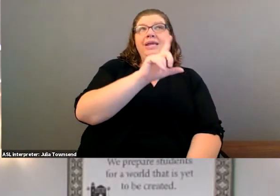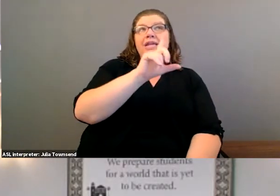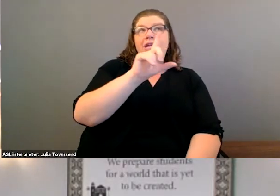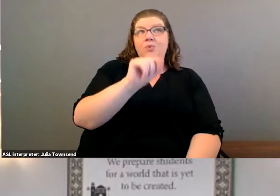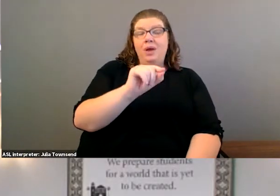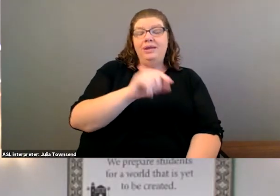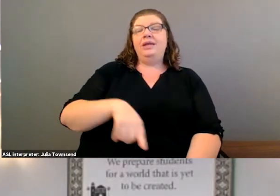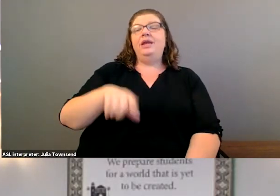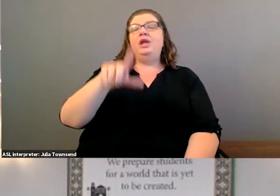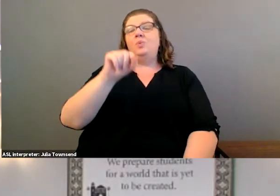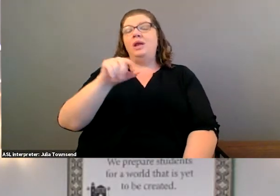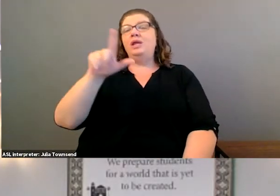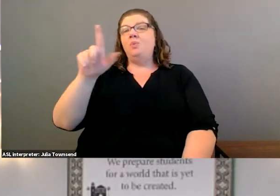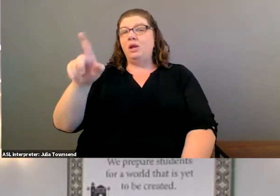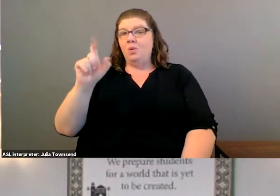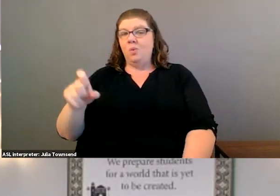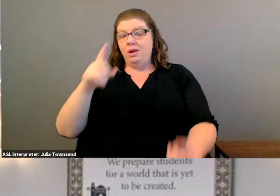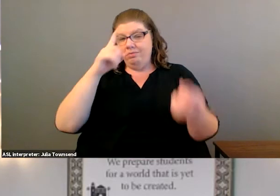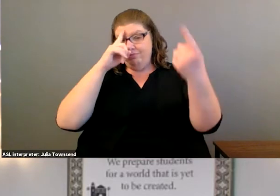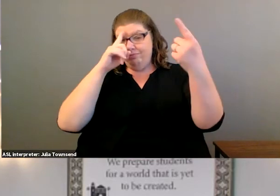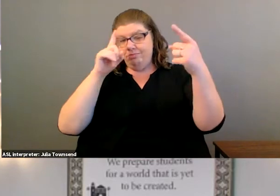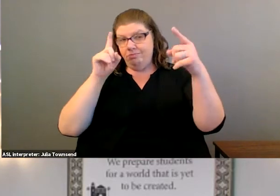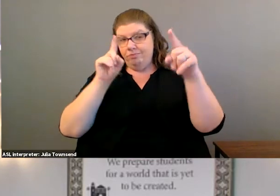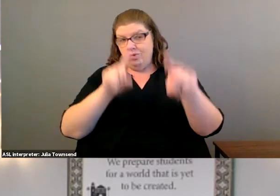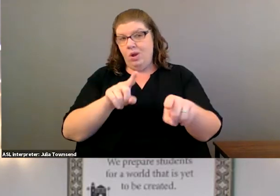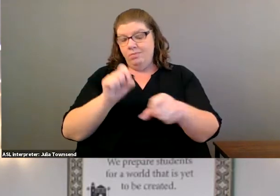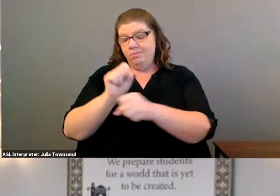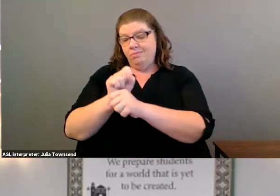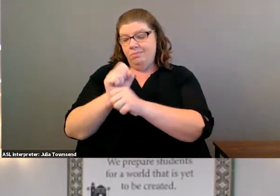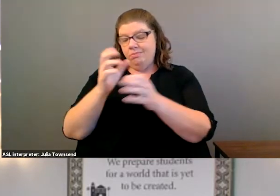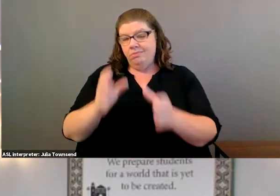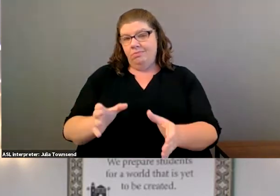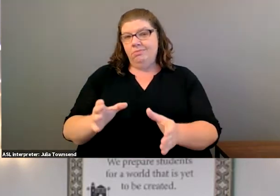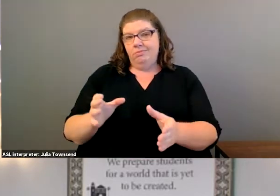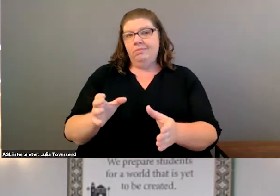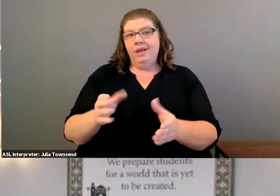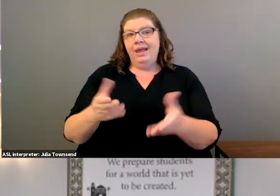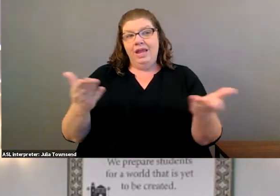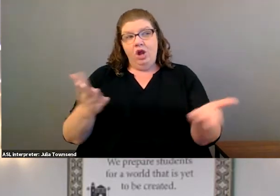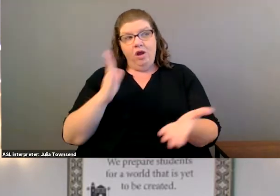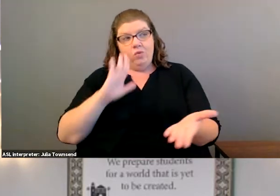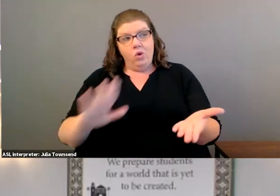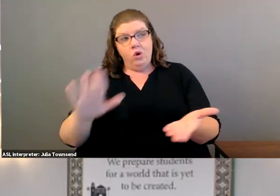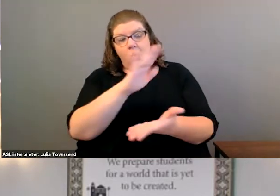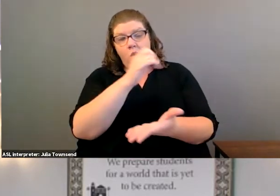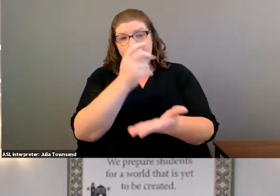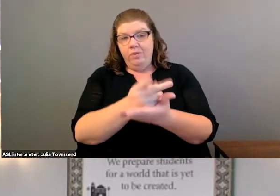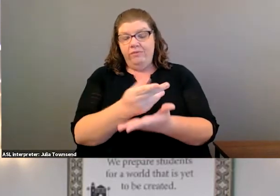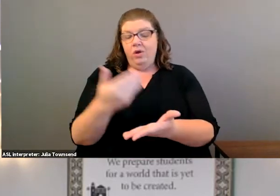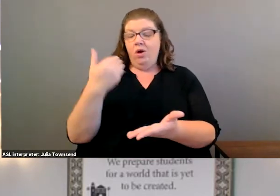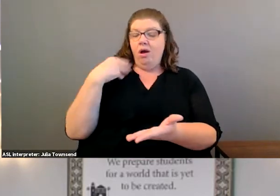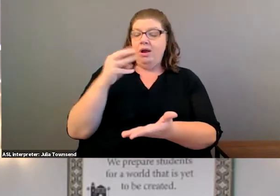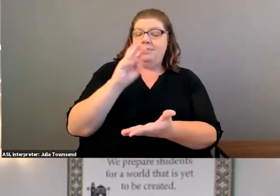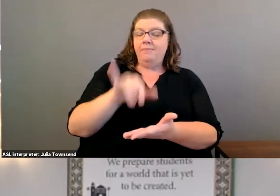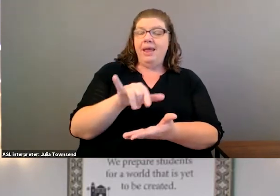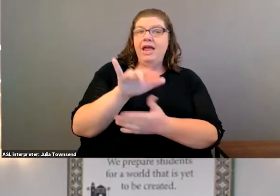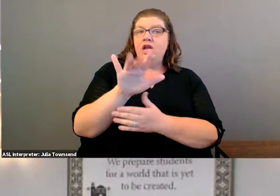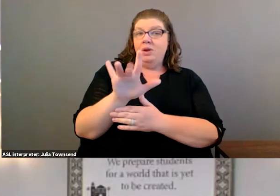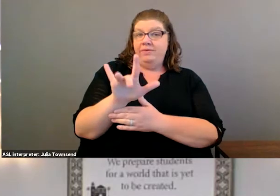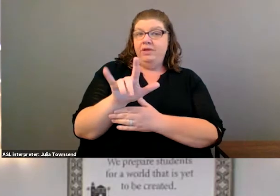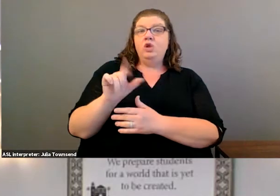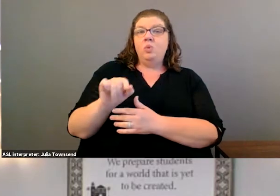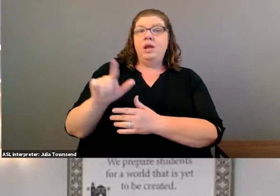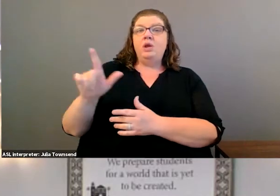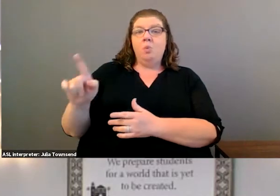2020-21 collective bargaining agreement is here for your approval. On May 25th in 2021, the board